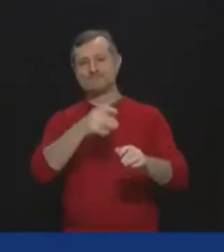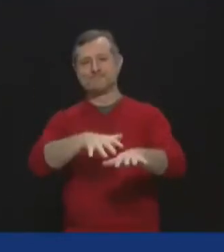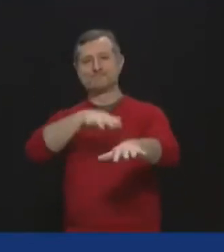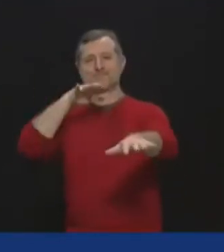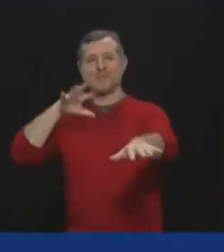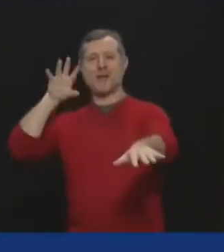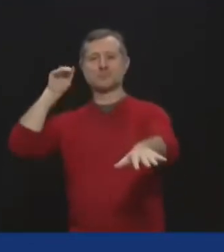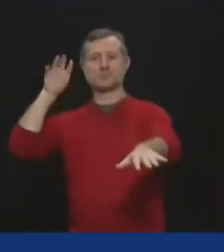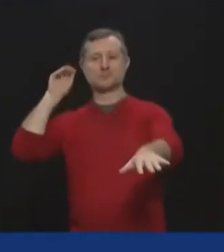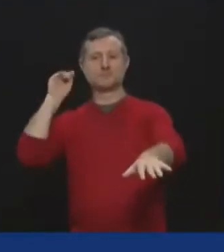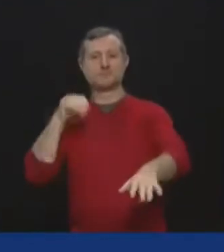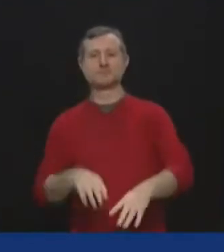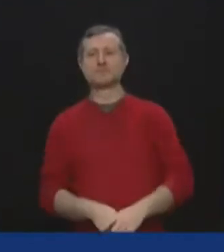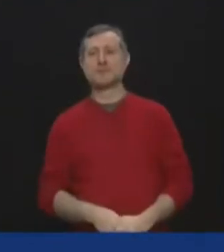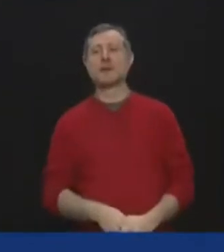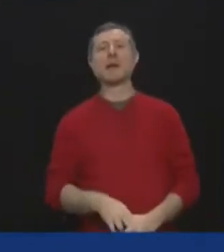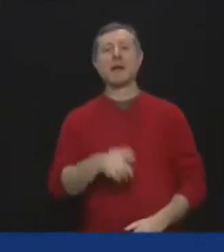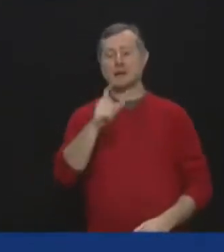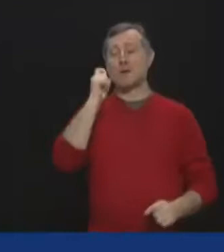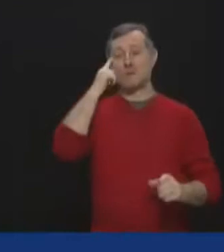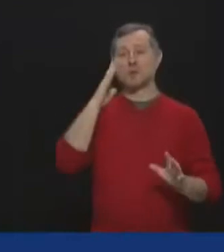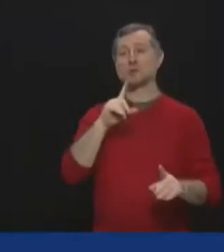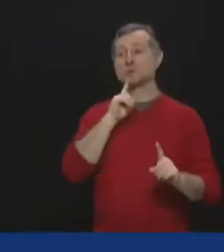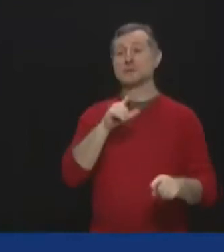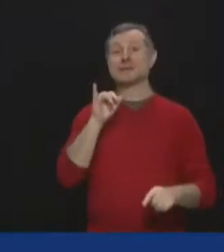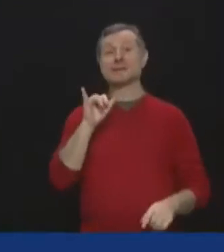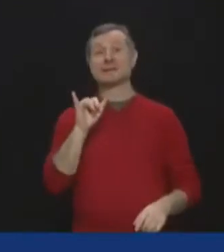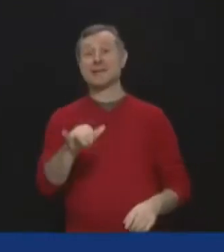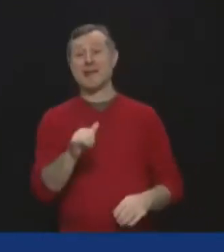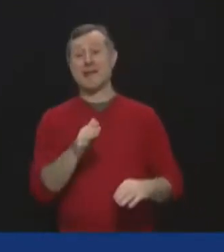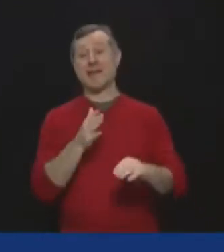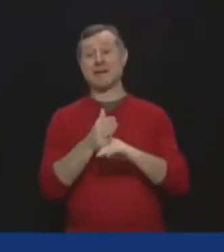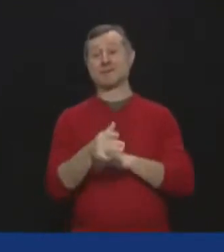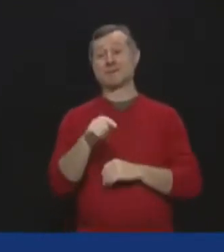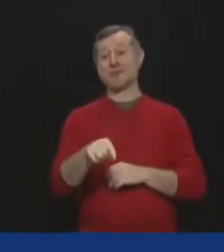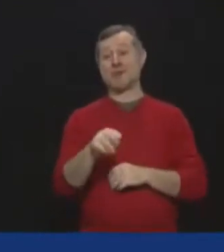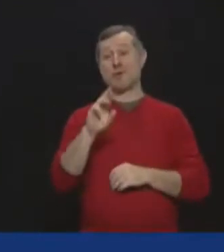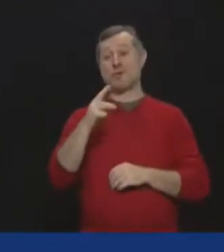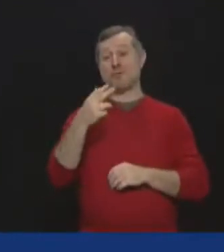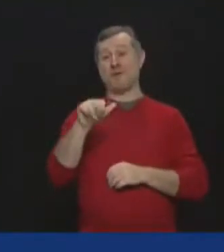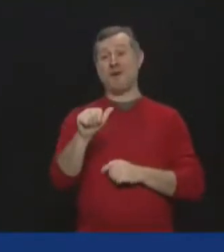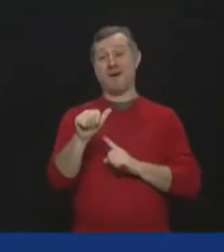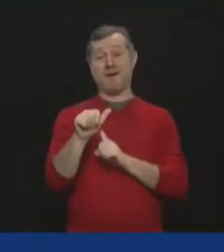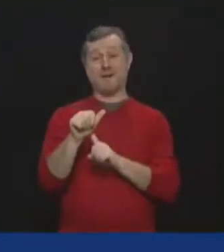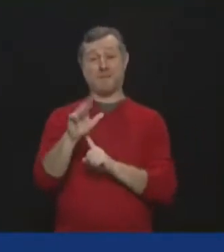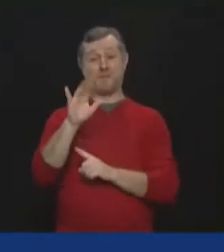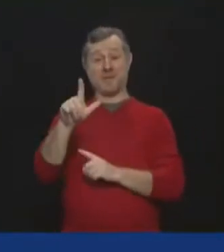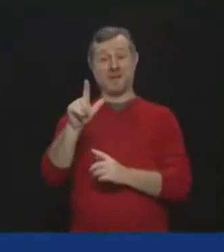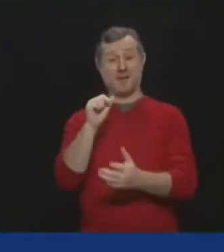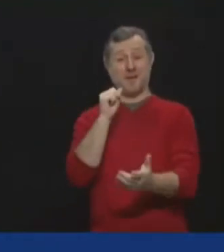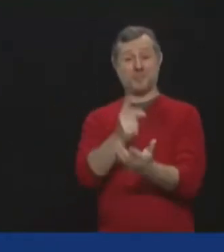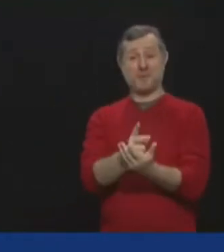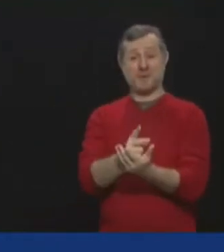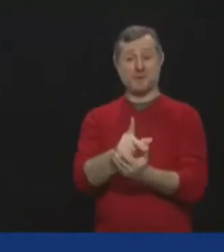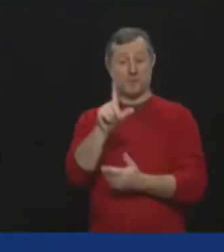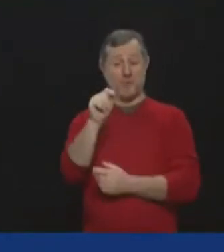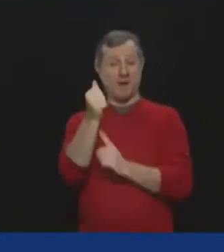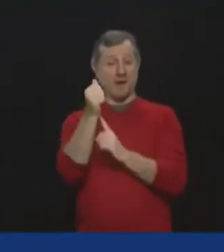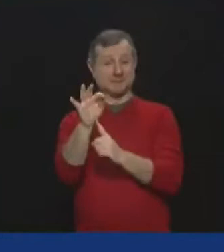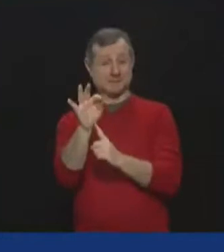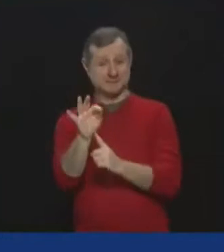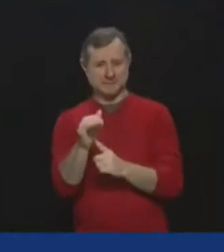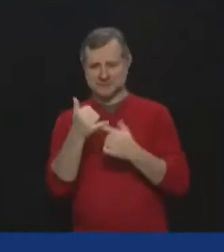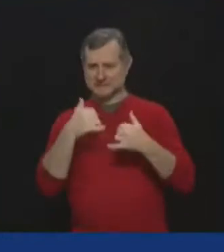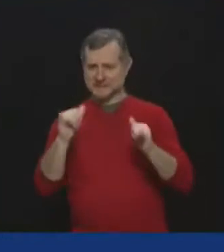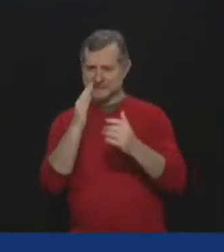Right. There was unfinished business after the Reproductive Health Act was passed in 2019.